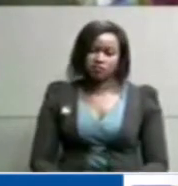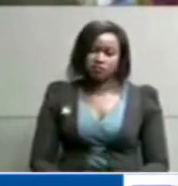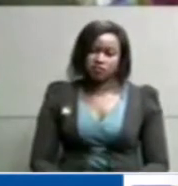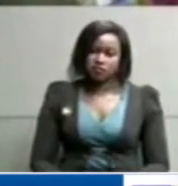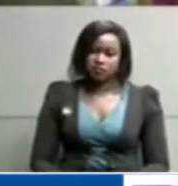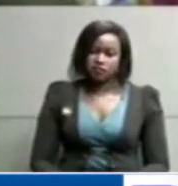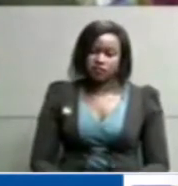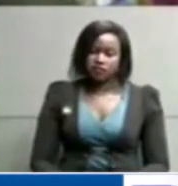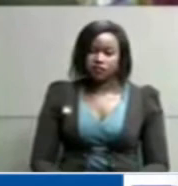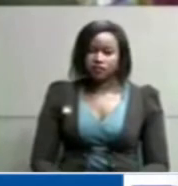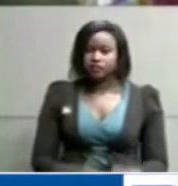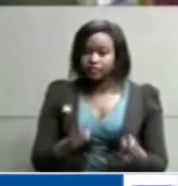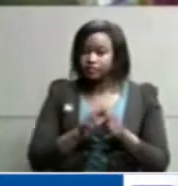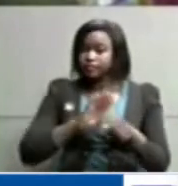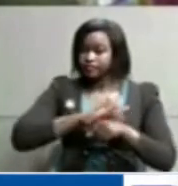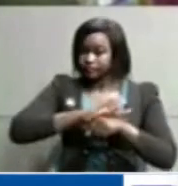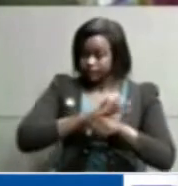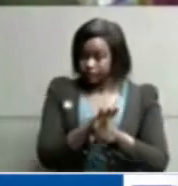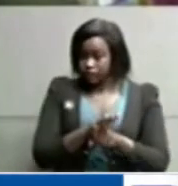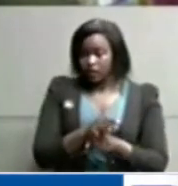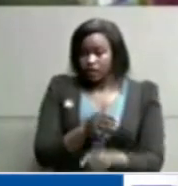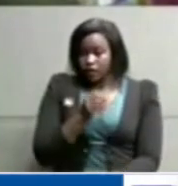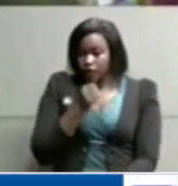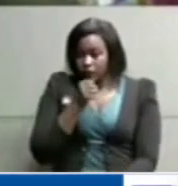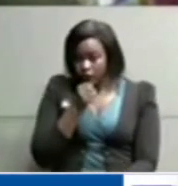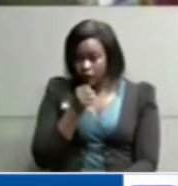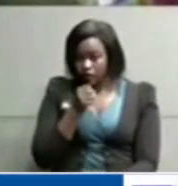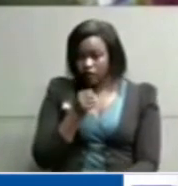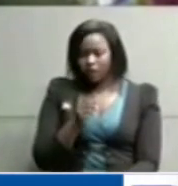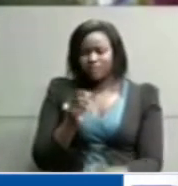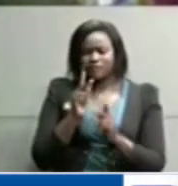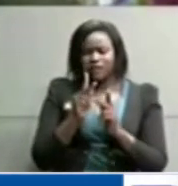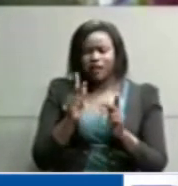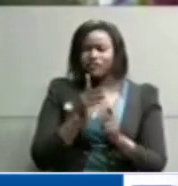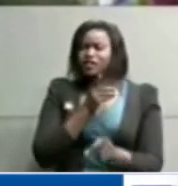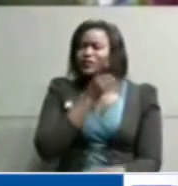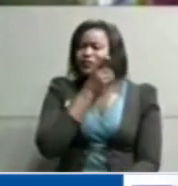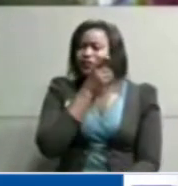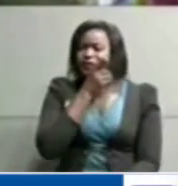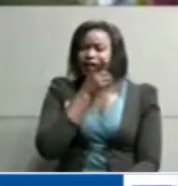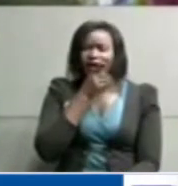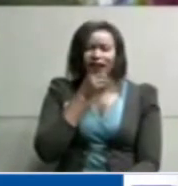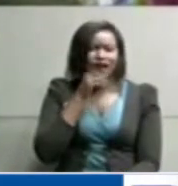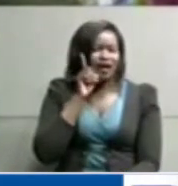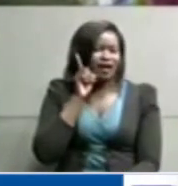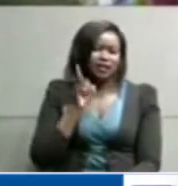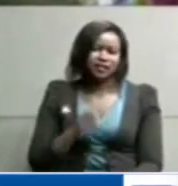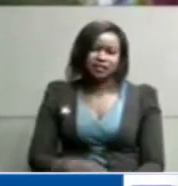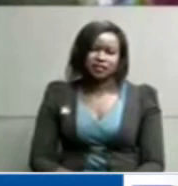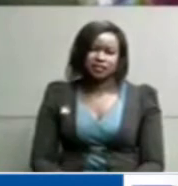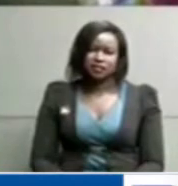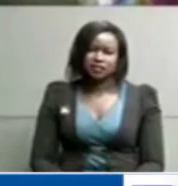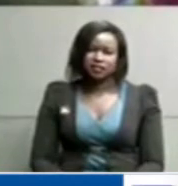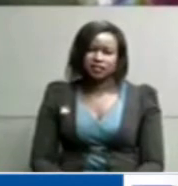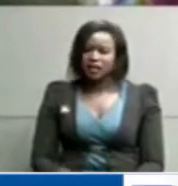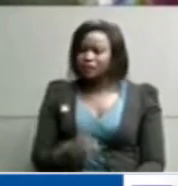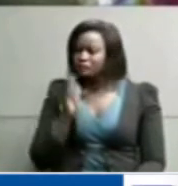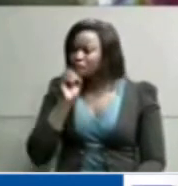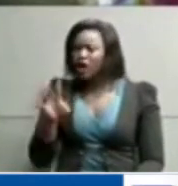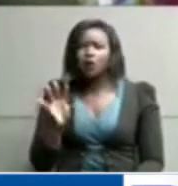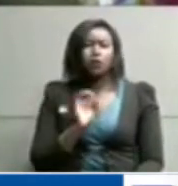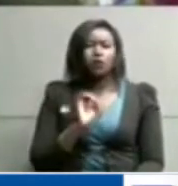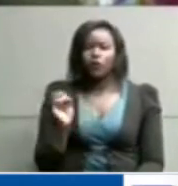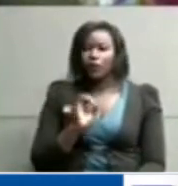And the cough of COVID tends to be very dry. They are not, it's not wet. When somebody's